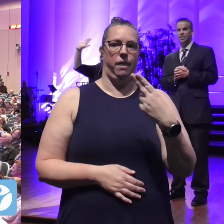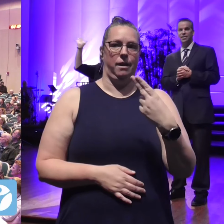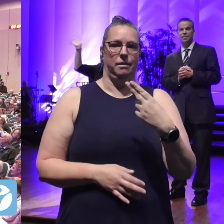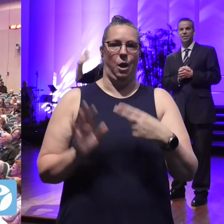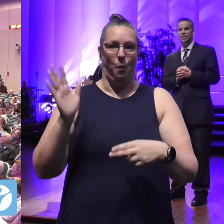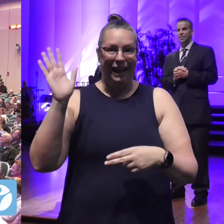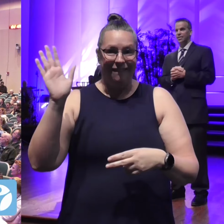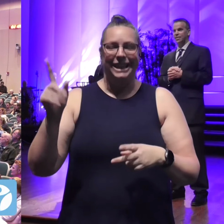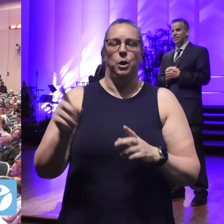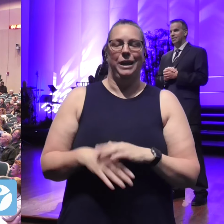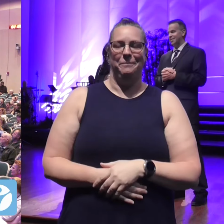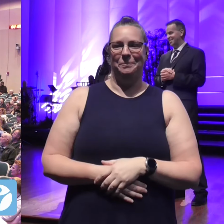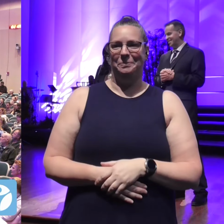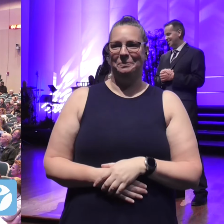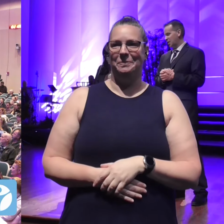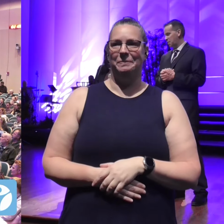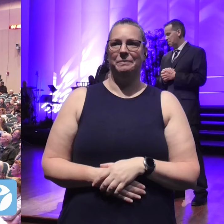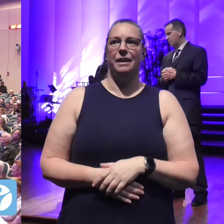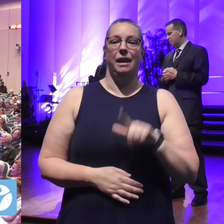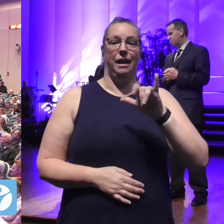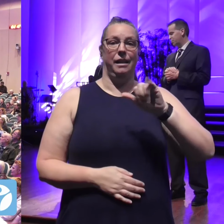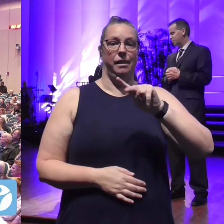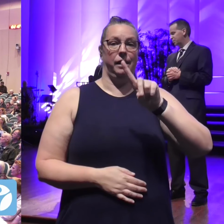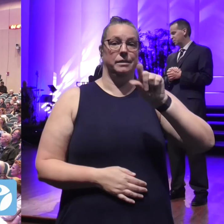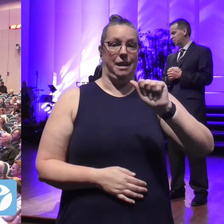waving. Okay, hi, Clint. Thank you. Linda Jacobs.